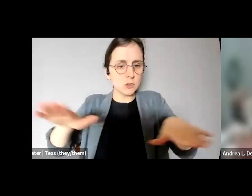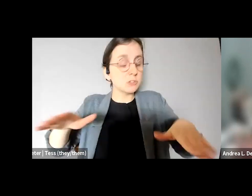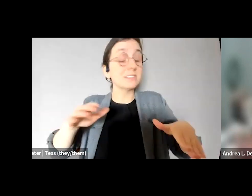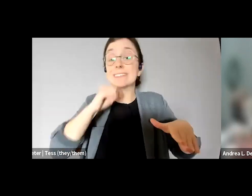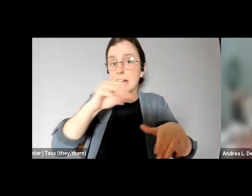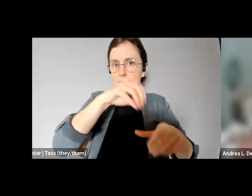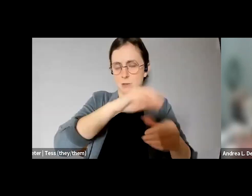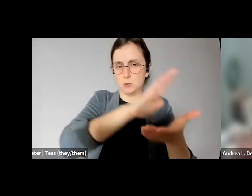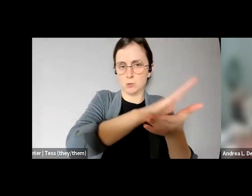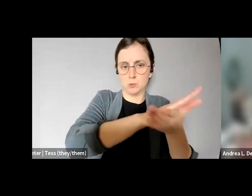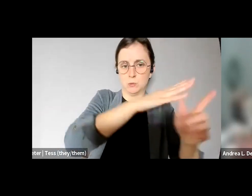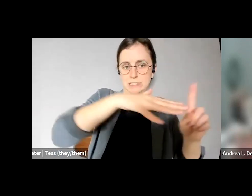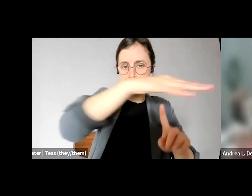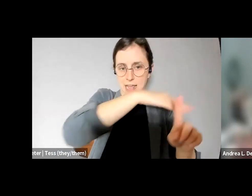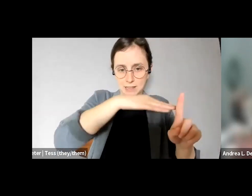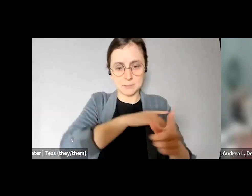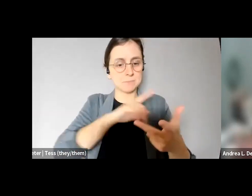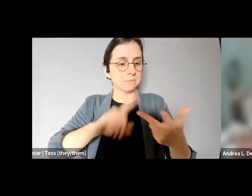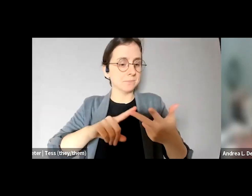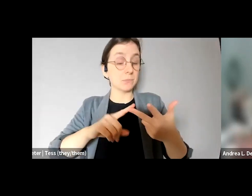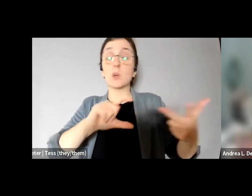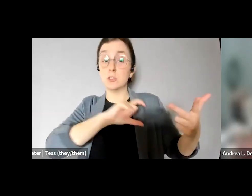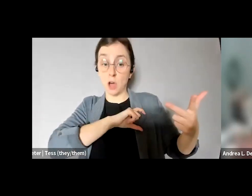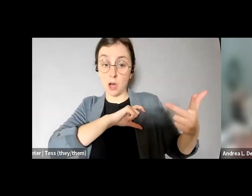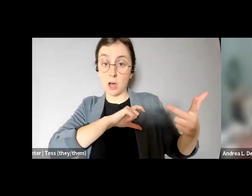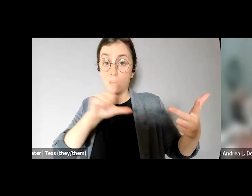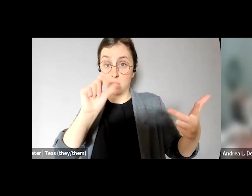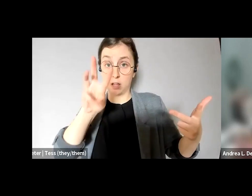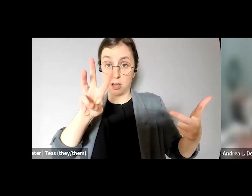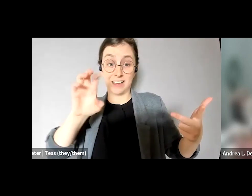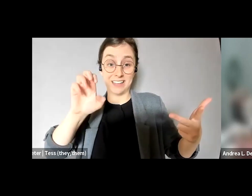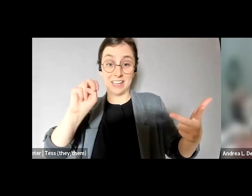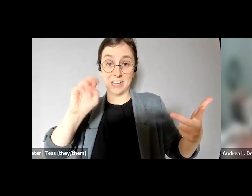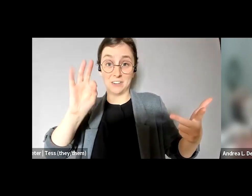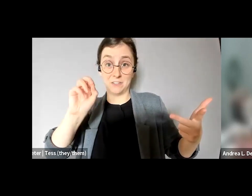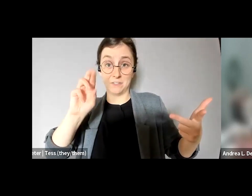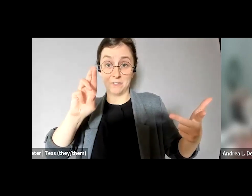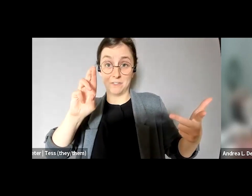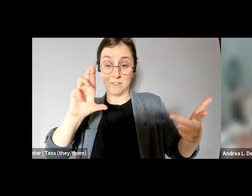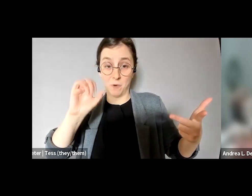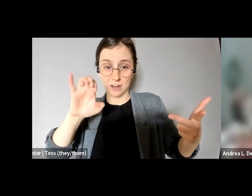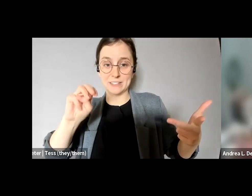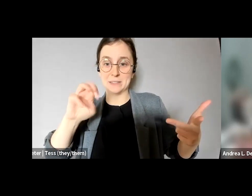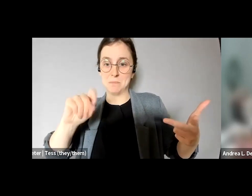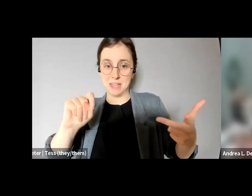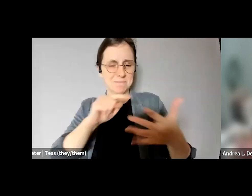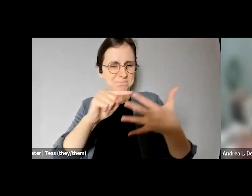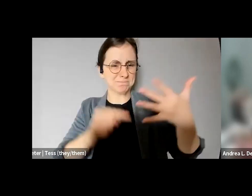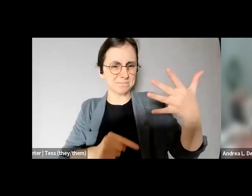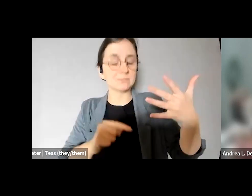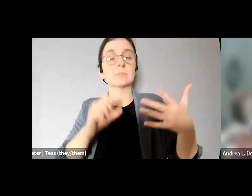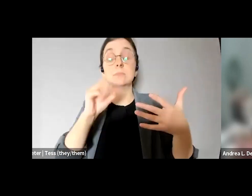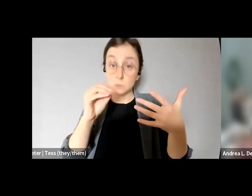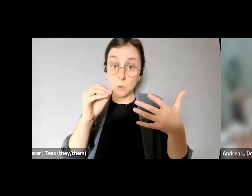setting. Law enforcement might have some reporting obligations. So there are the possibility that information will